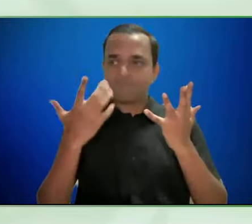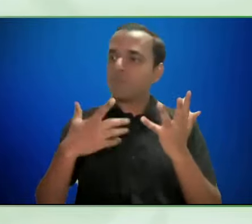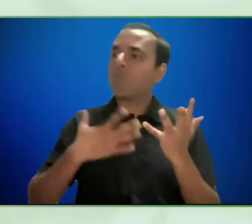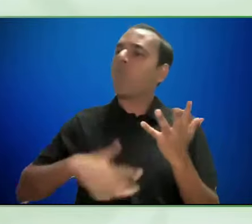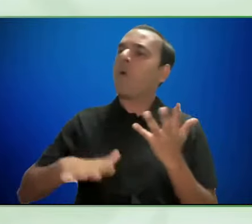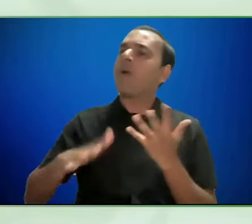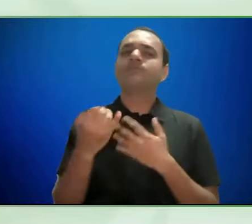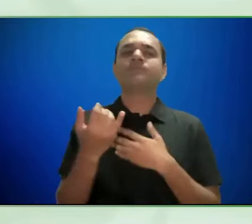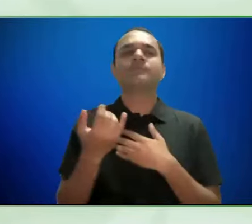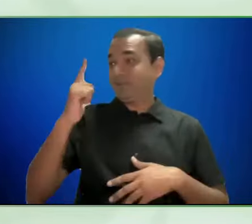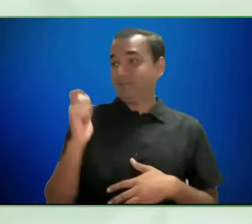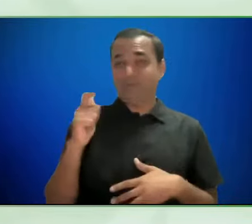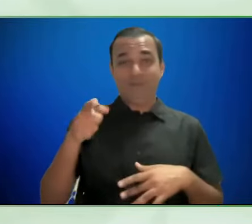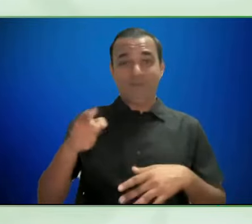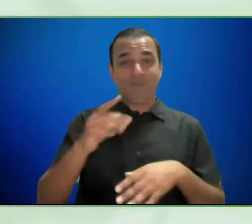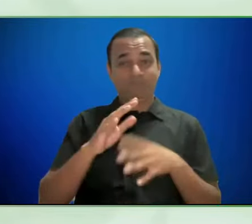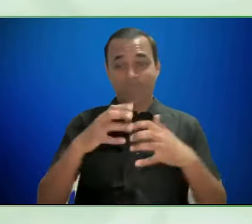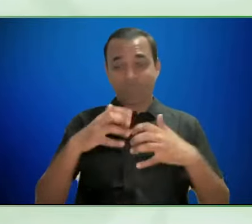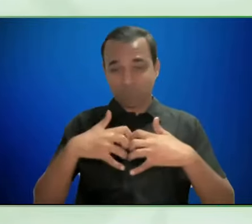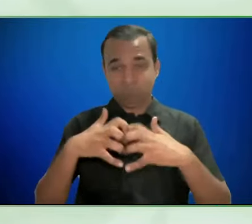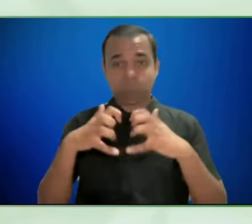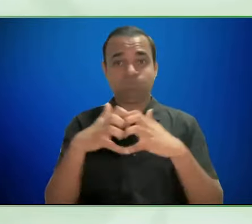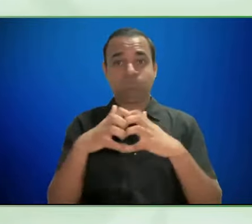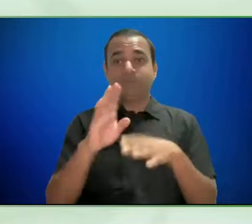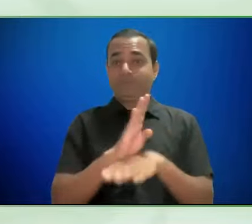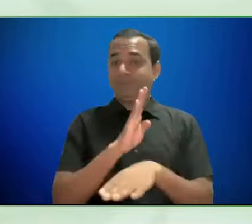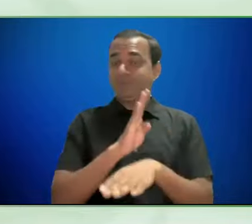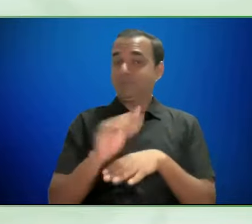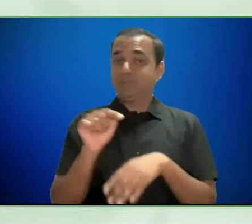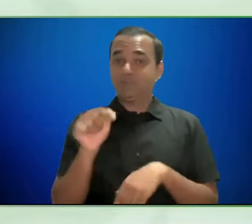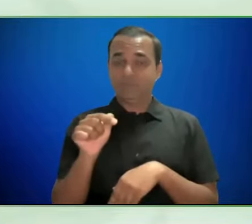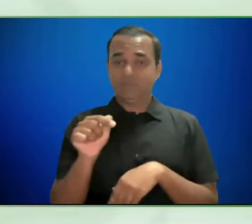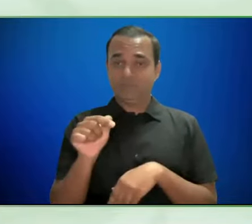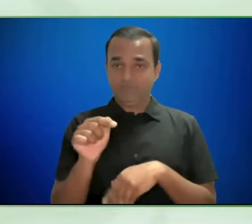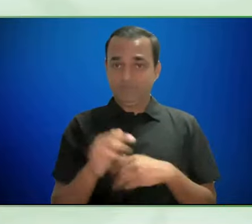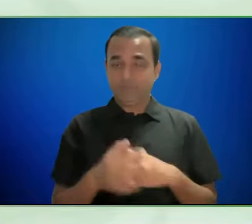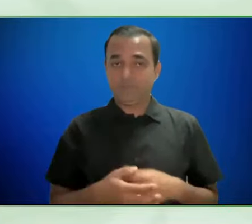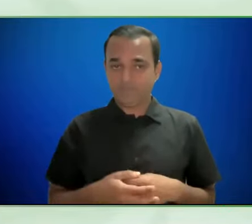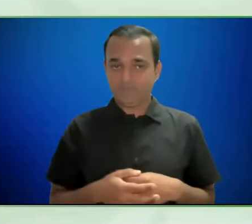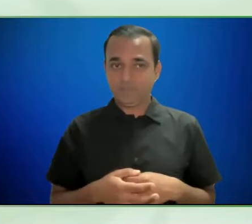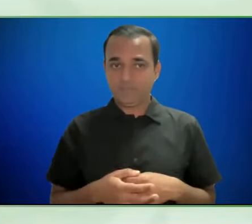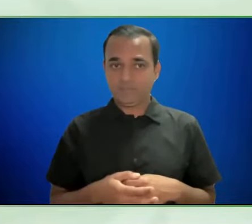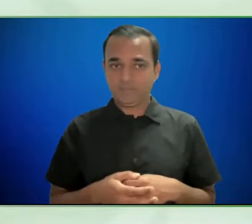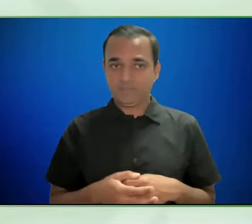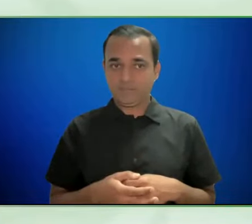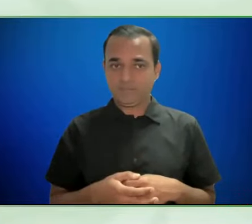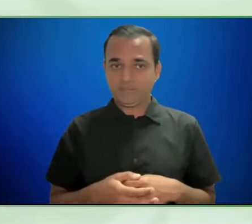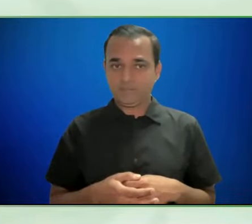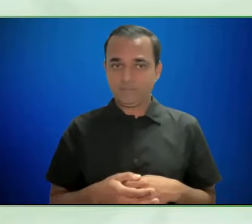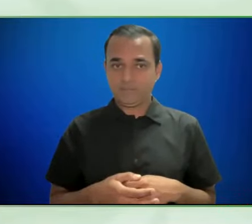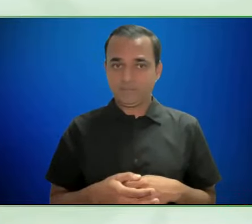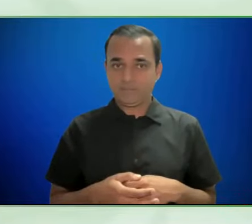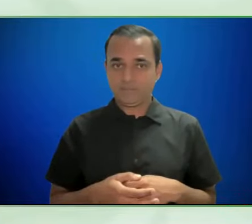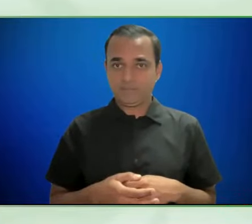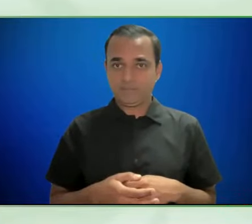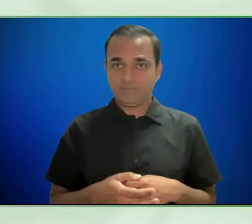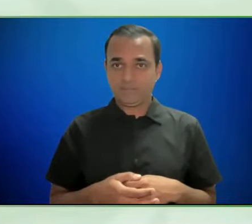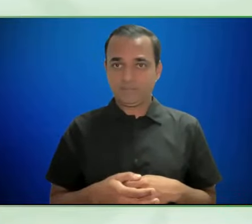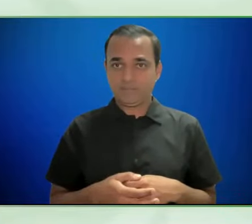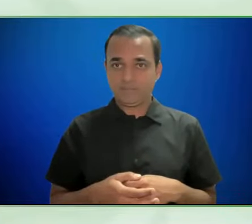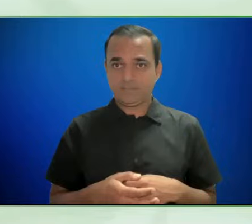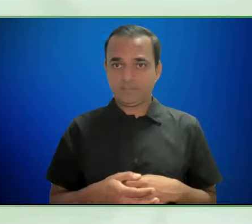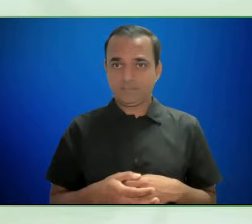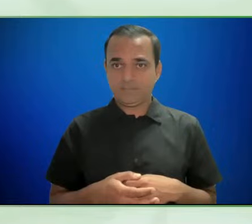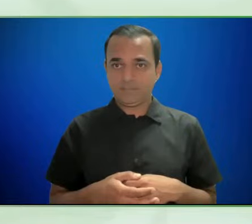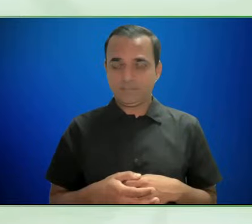real reason of health mm-hmm. wouldn't give an